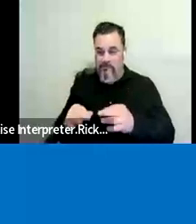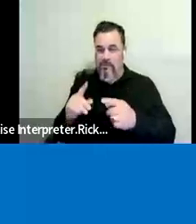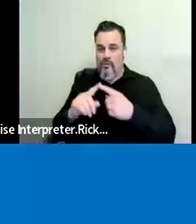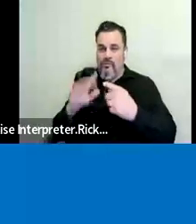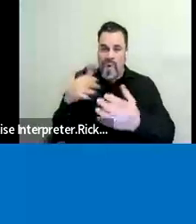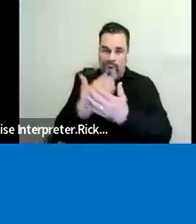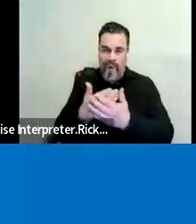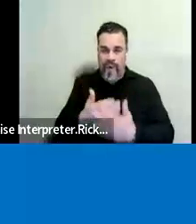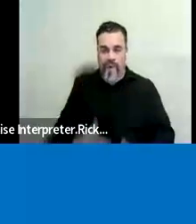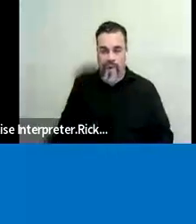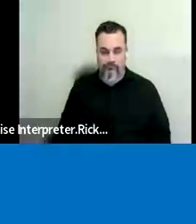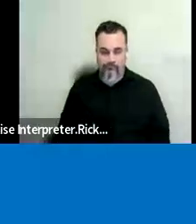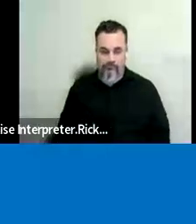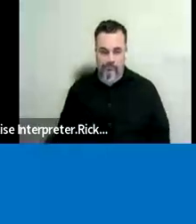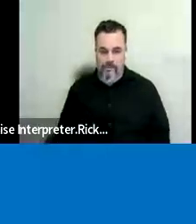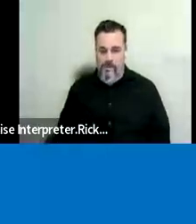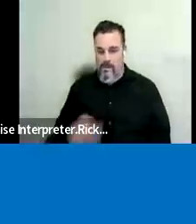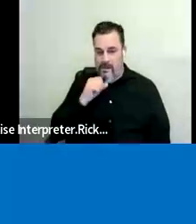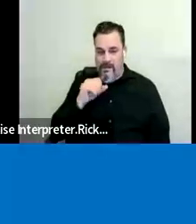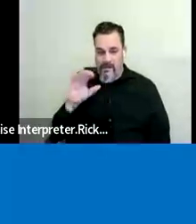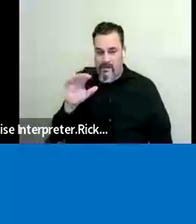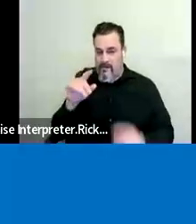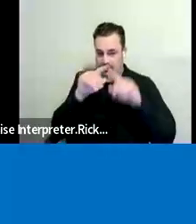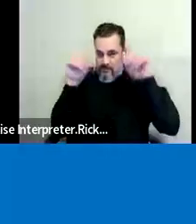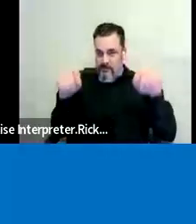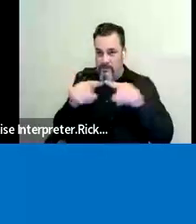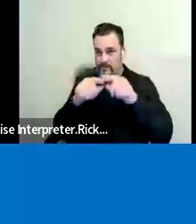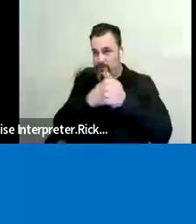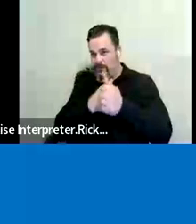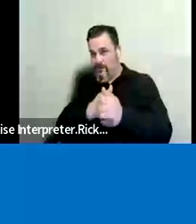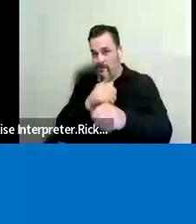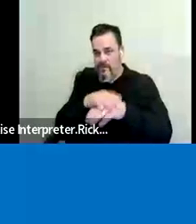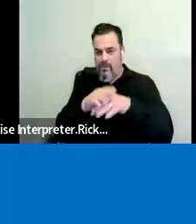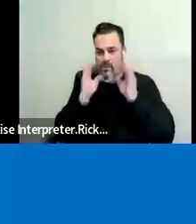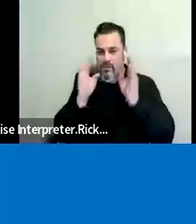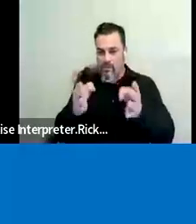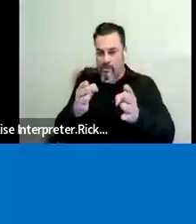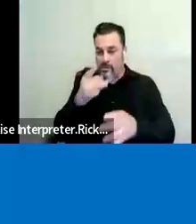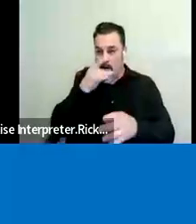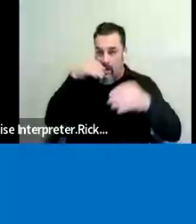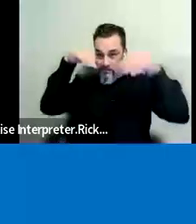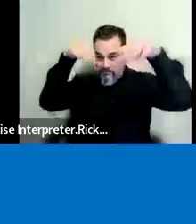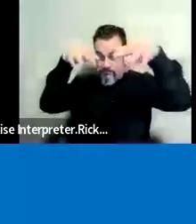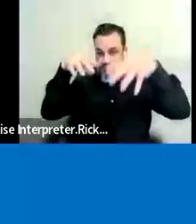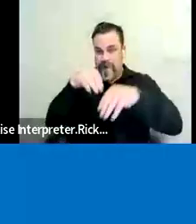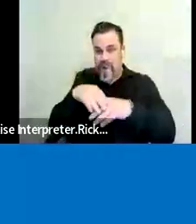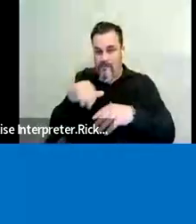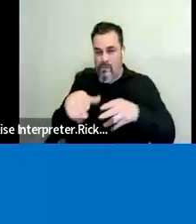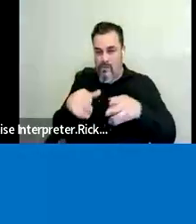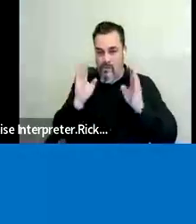to? Is there signage along that road? Is there lighting along that road?